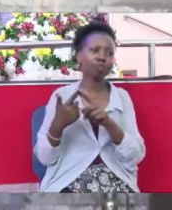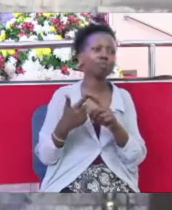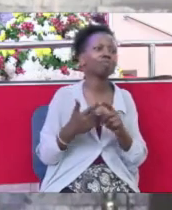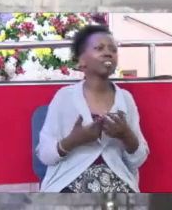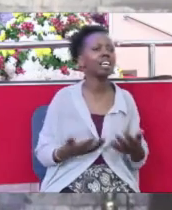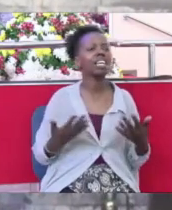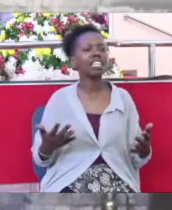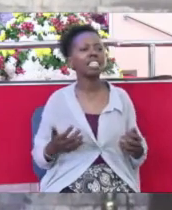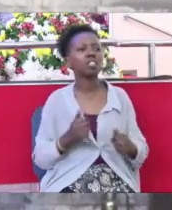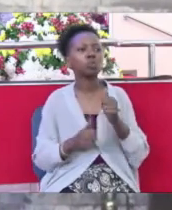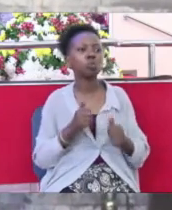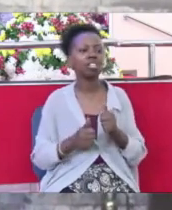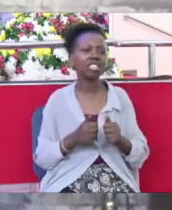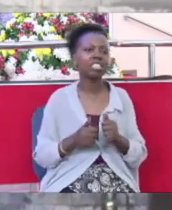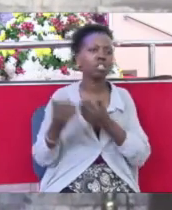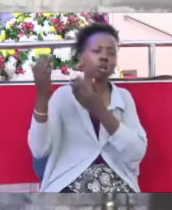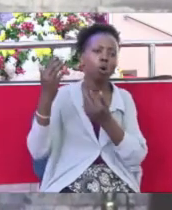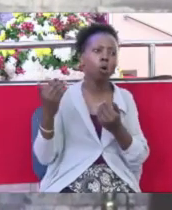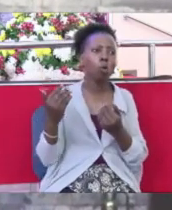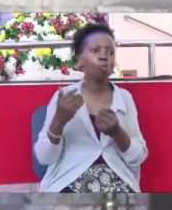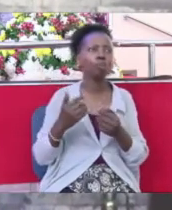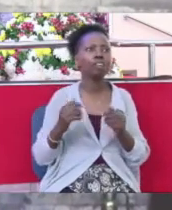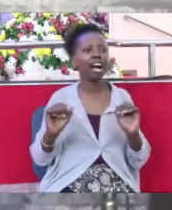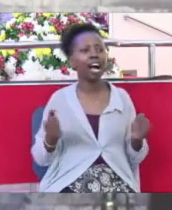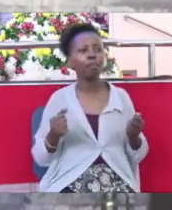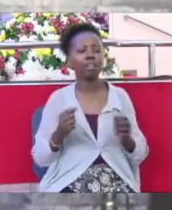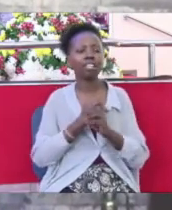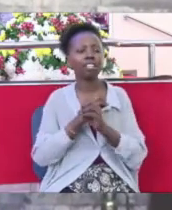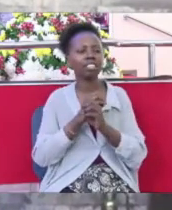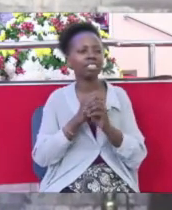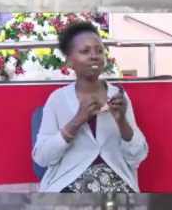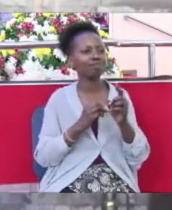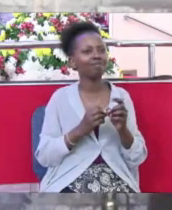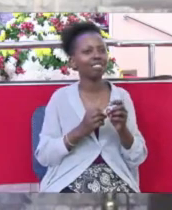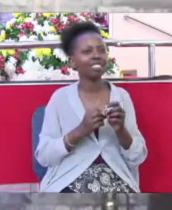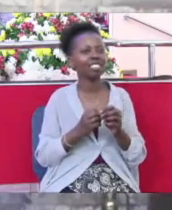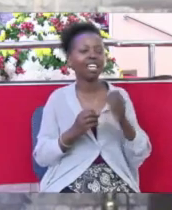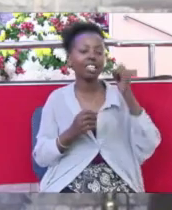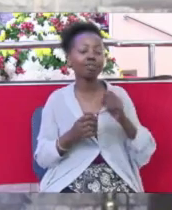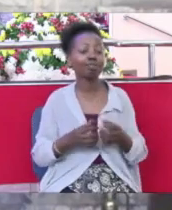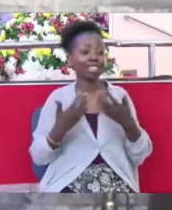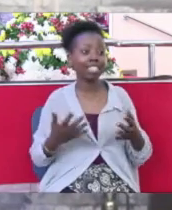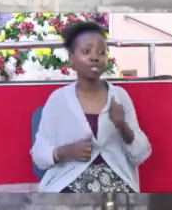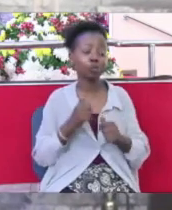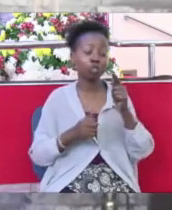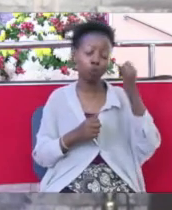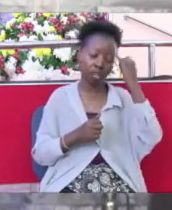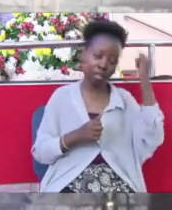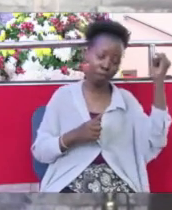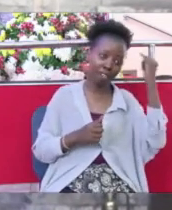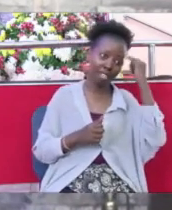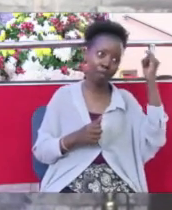ambacho hakijatarajiwa kinafanyika. And we saw that word of God from Isaiah 41. Tumeiona pale